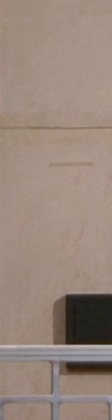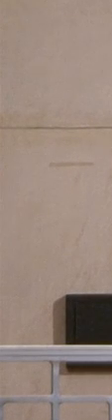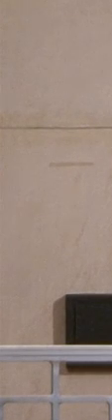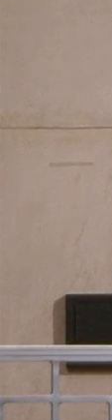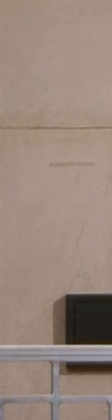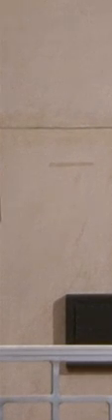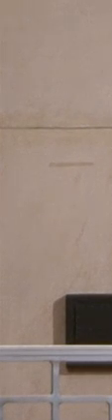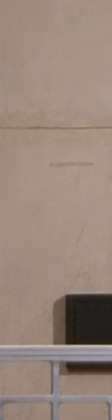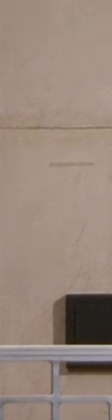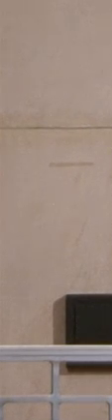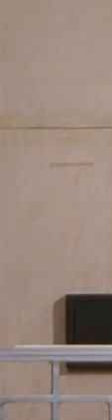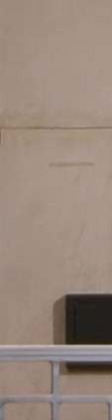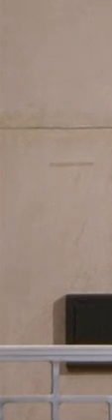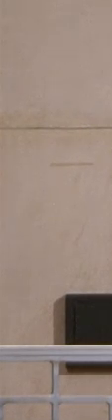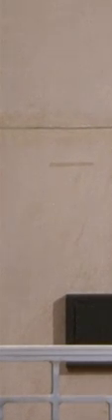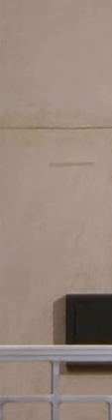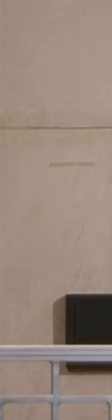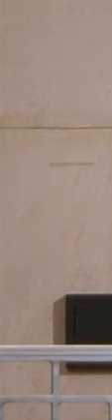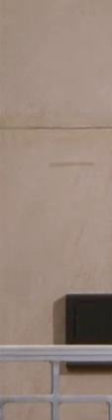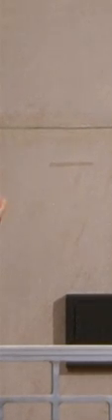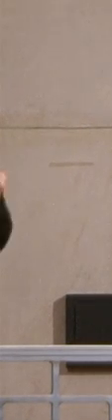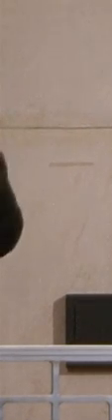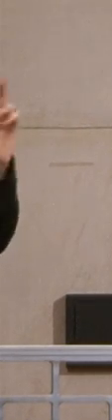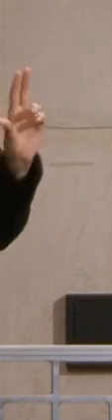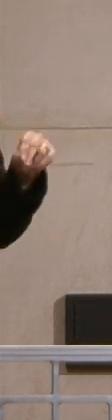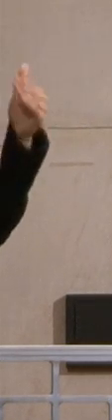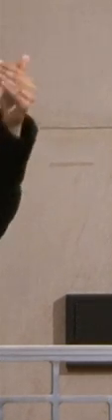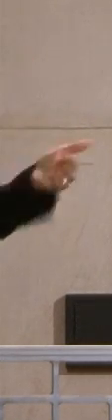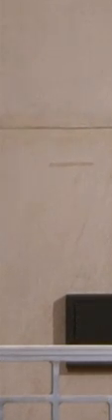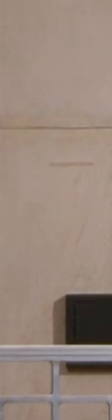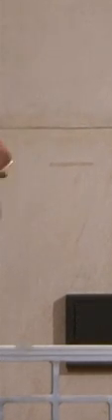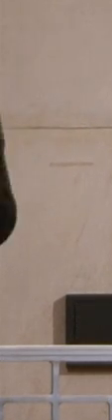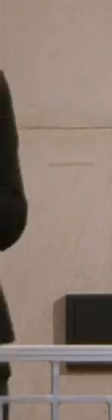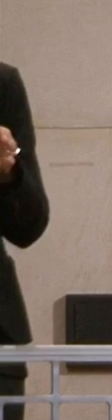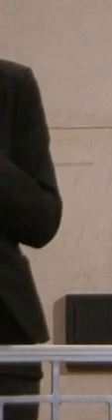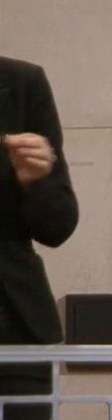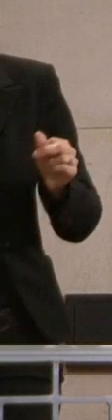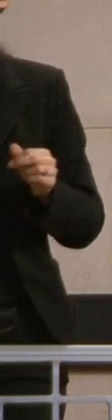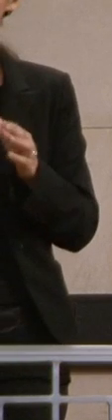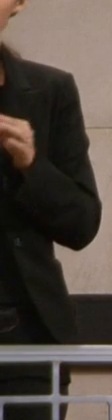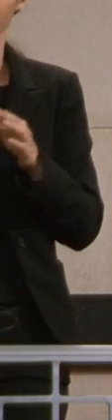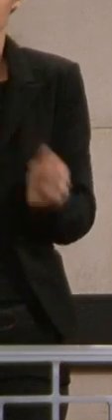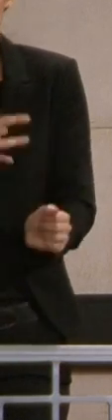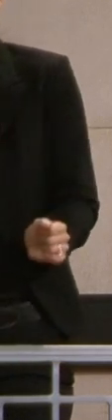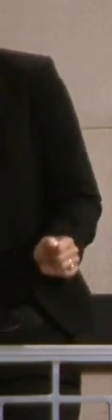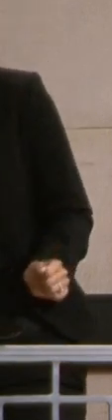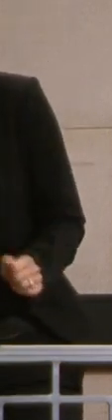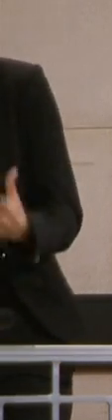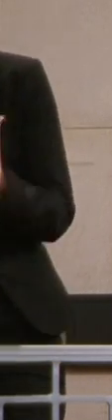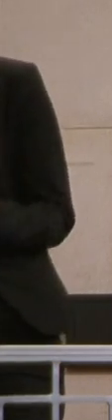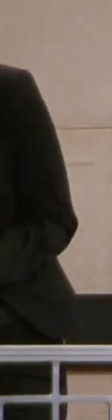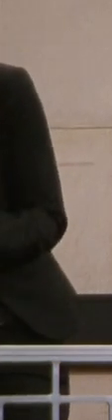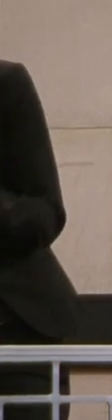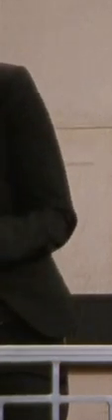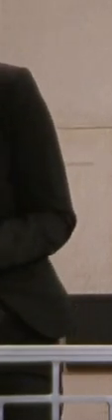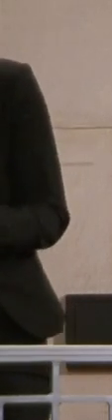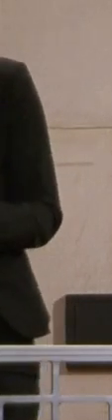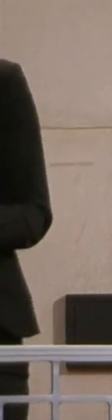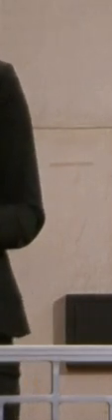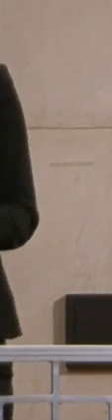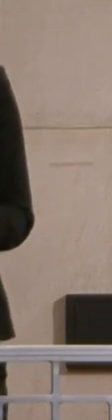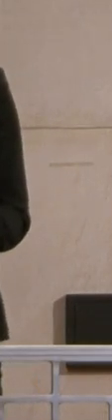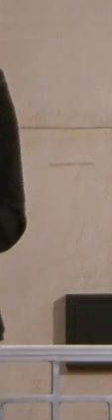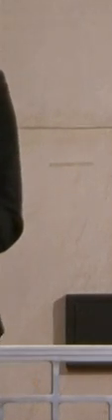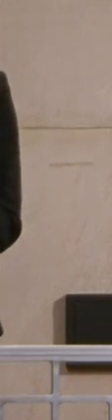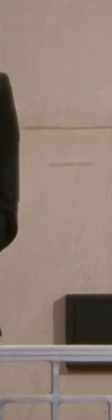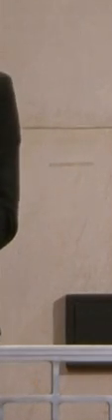anything about her death, but he did. And his comments were so sensitive and compassionate, I mean, both to Leela and